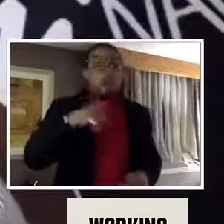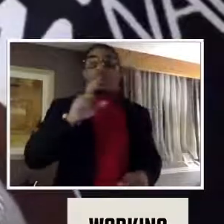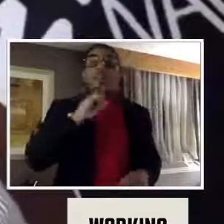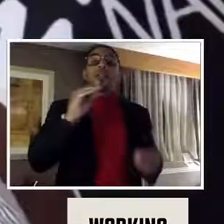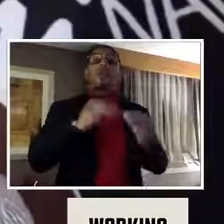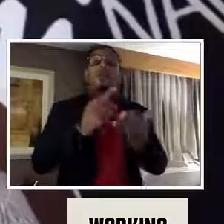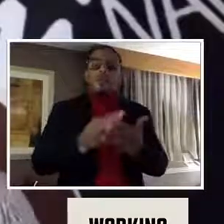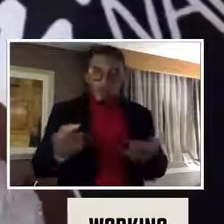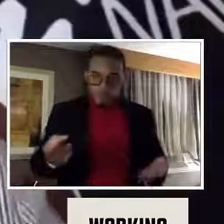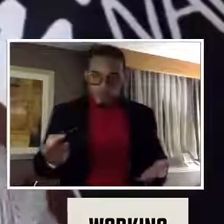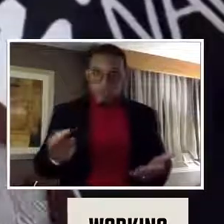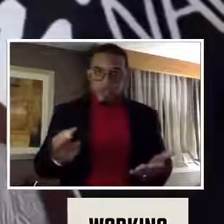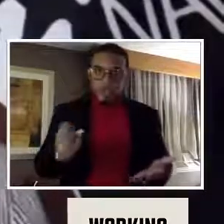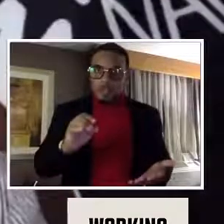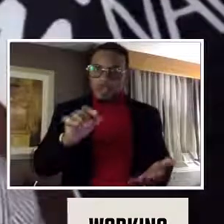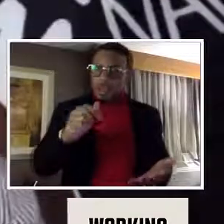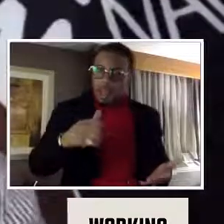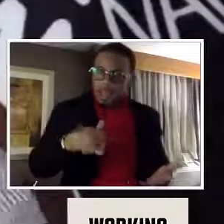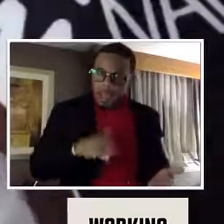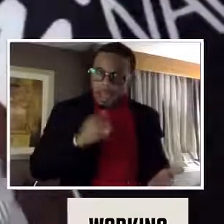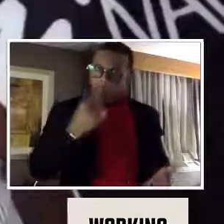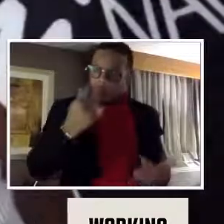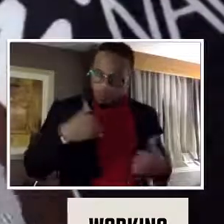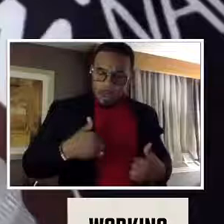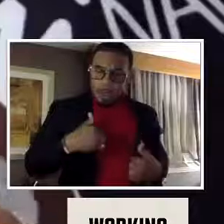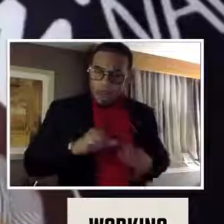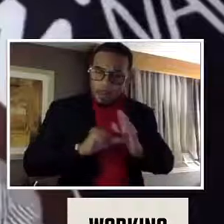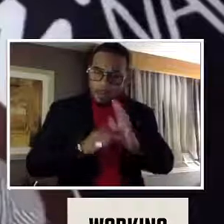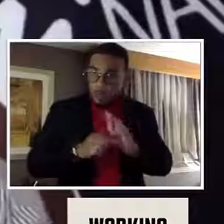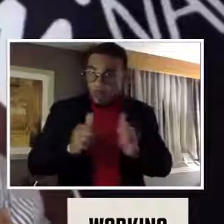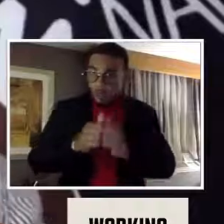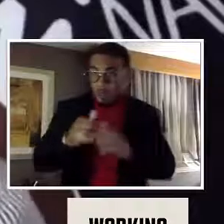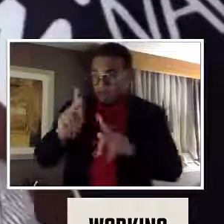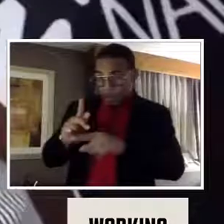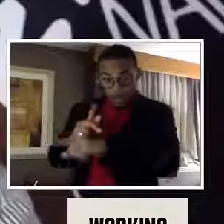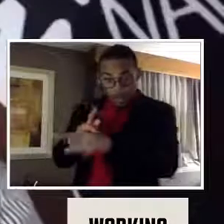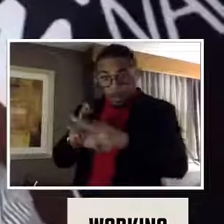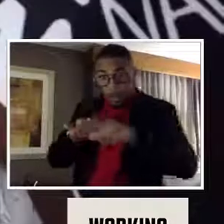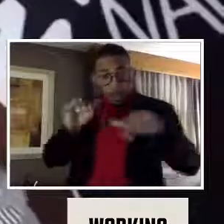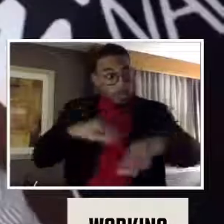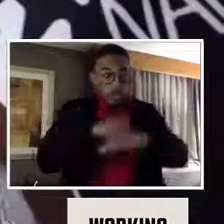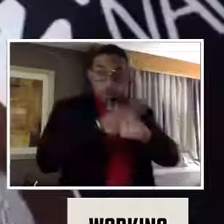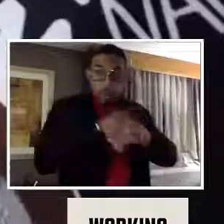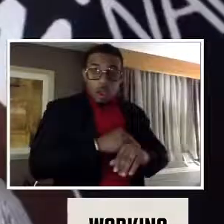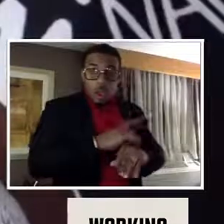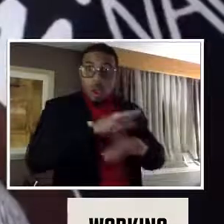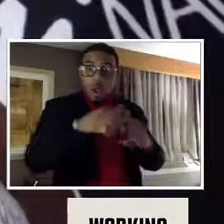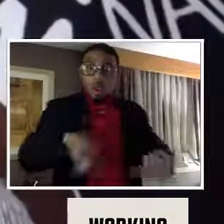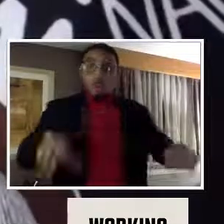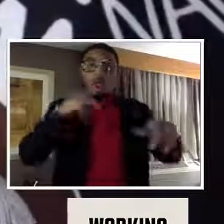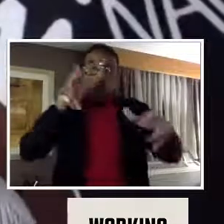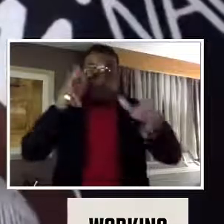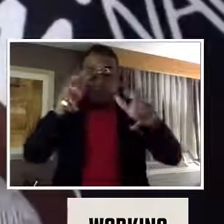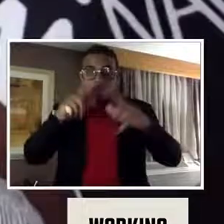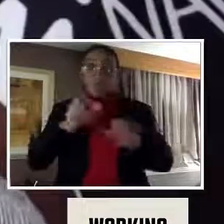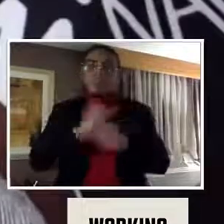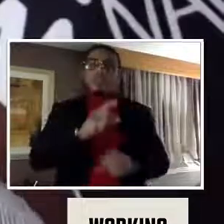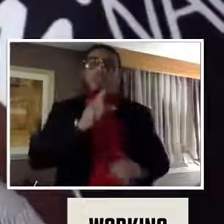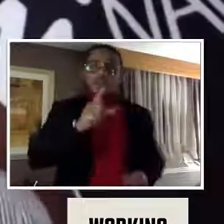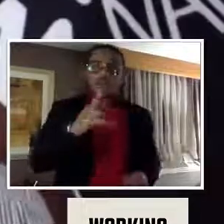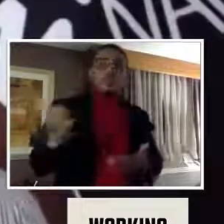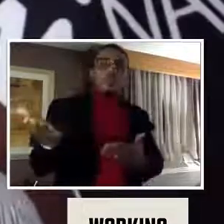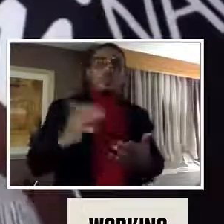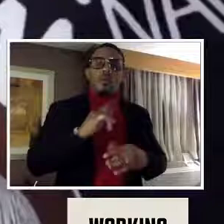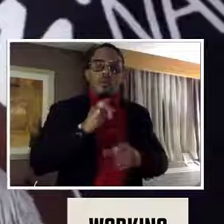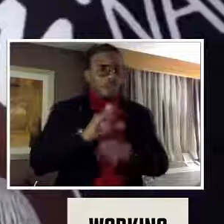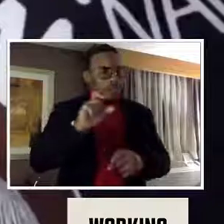more resources. And so I am one that will be pushing along with the people on this call and all of you that are listening to make sure that we bring what